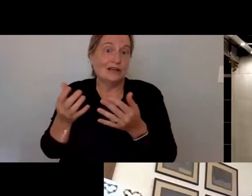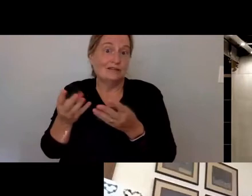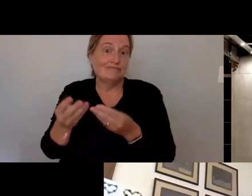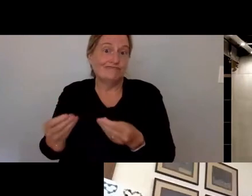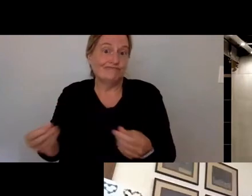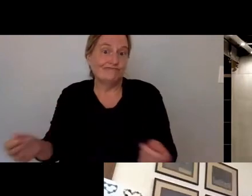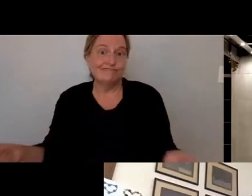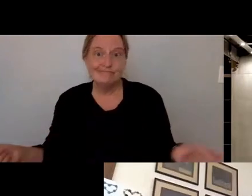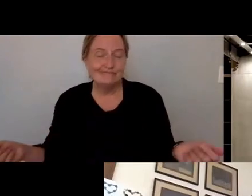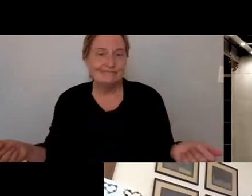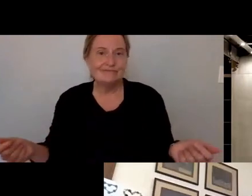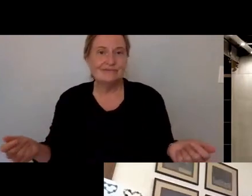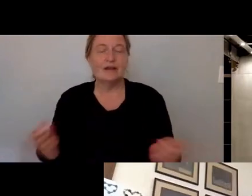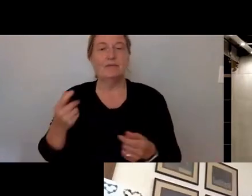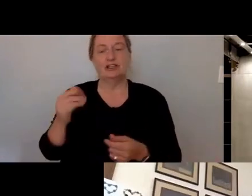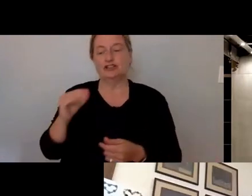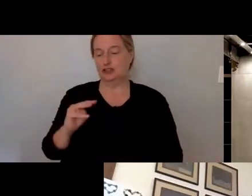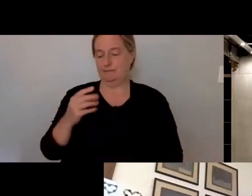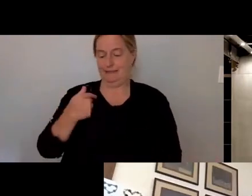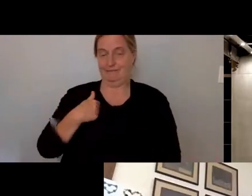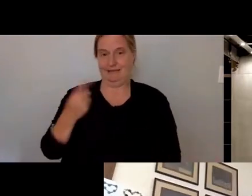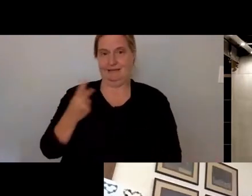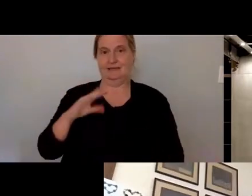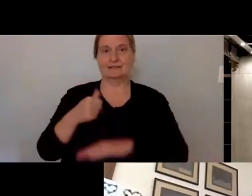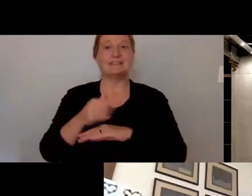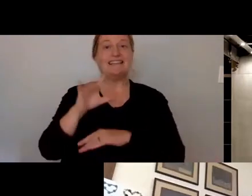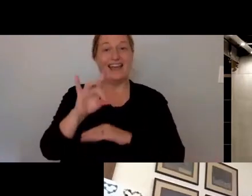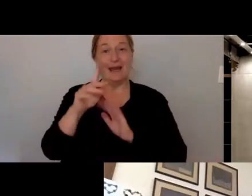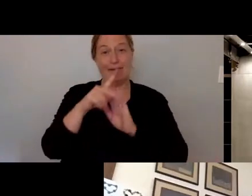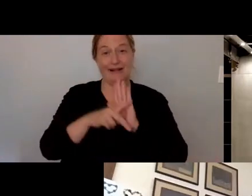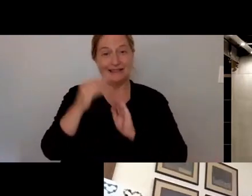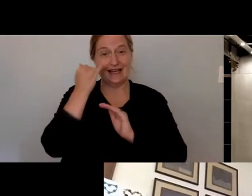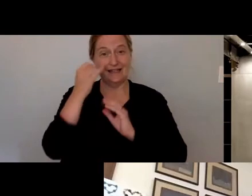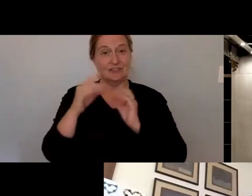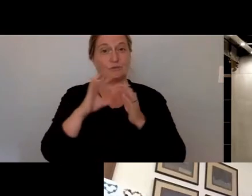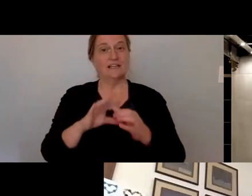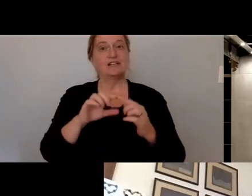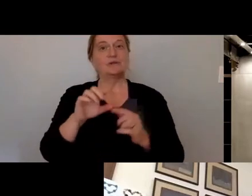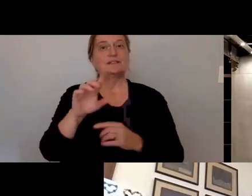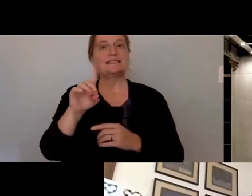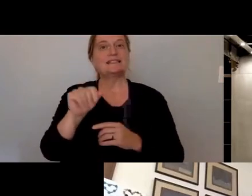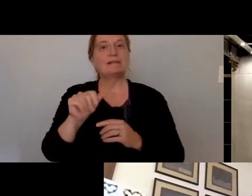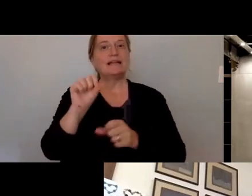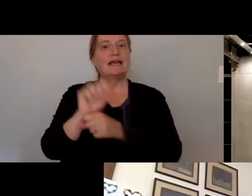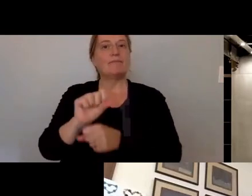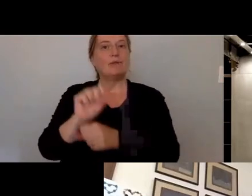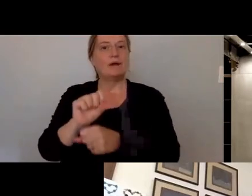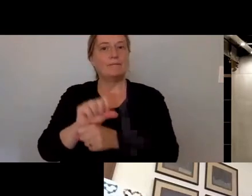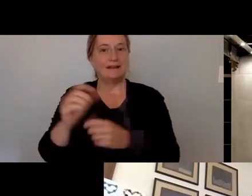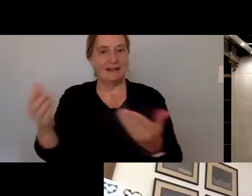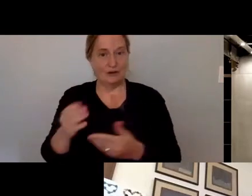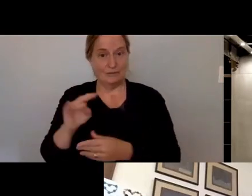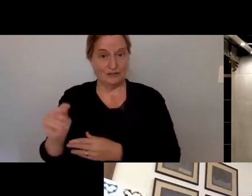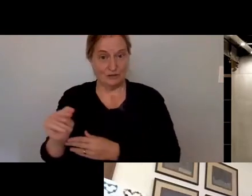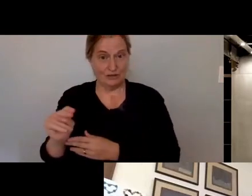8 policy ideas specifically around disability employment within the state of Minnesota that, if pre-COVID, we were working